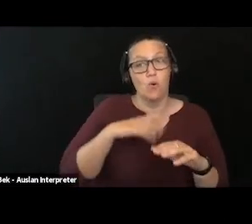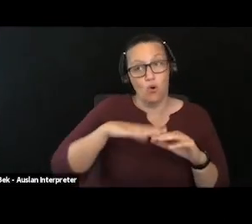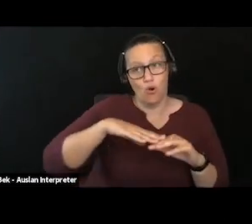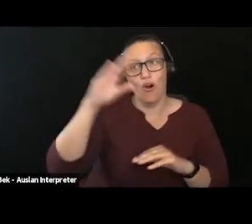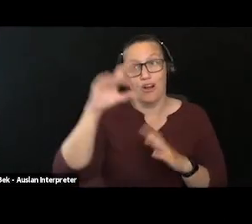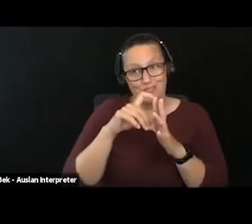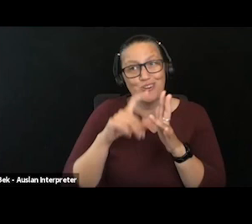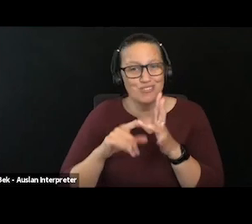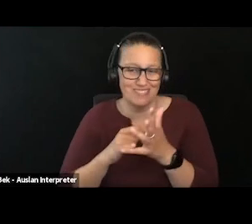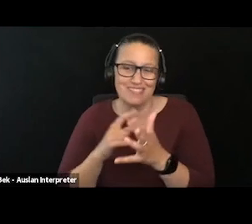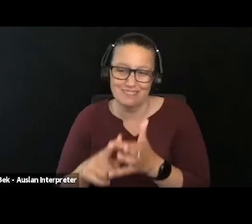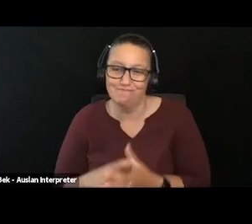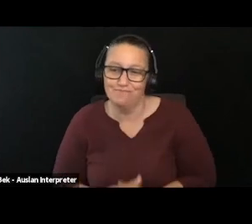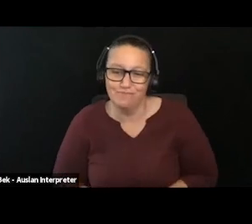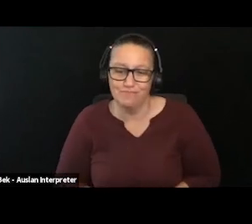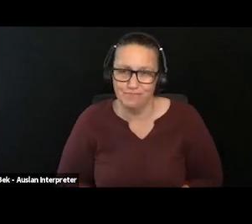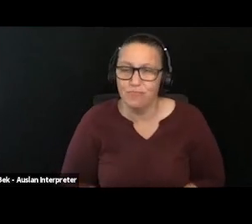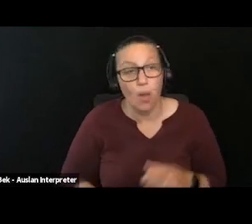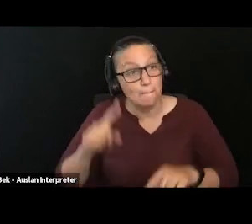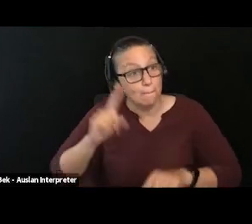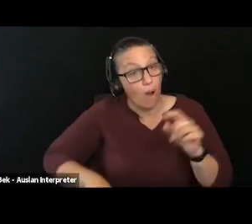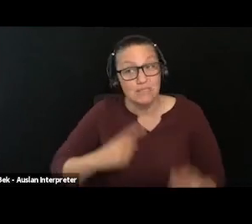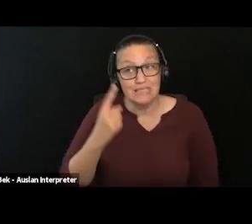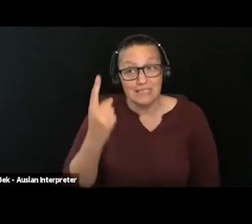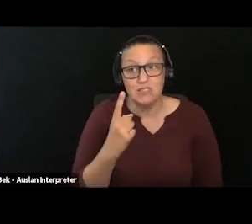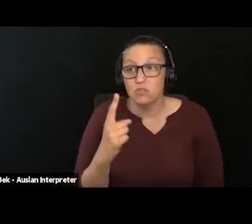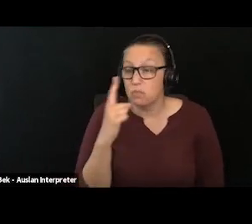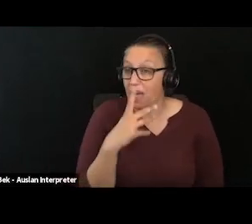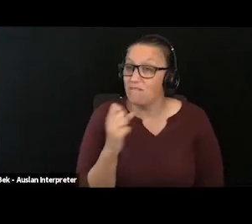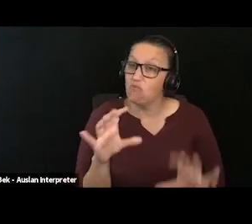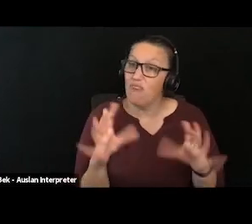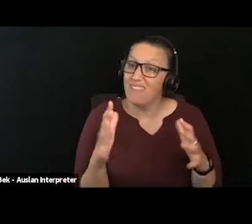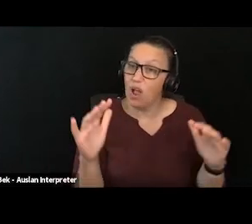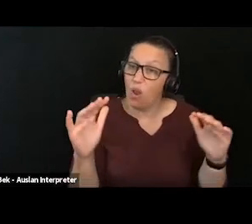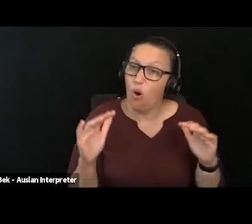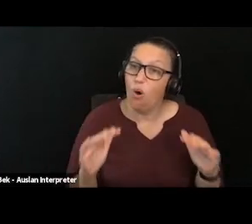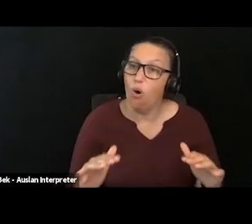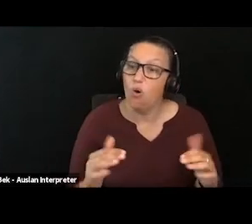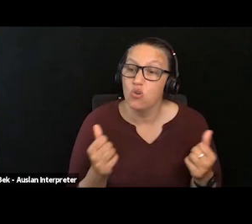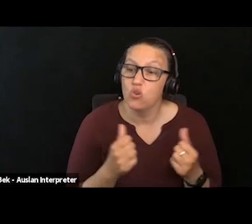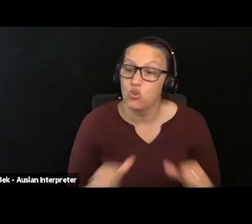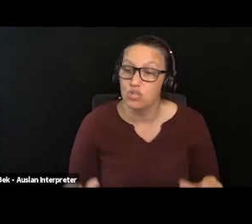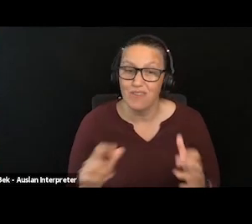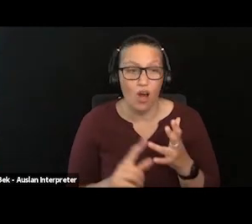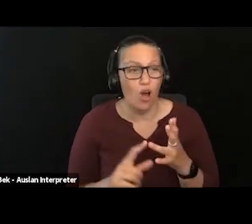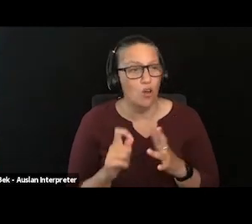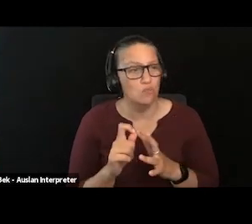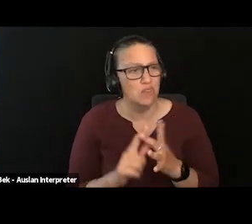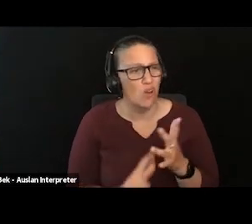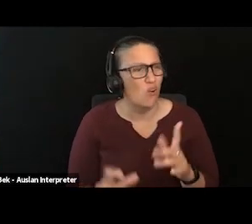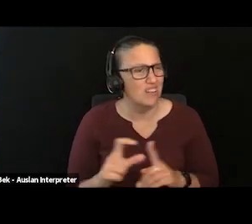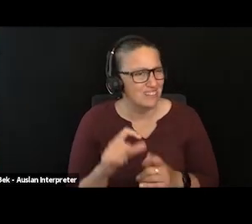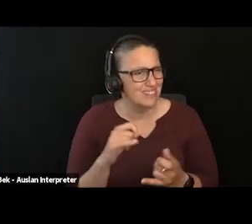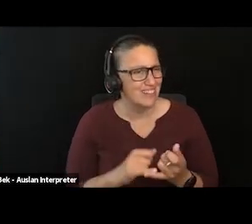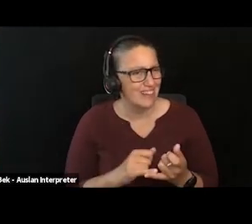So although most individuals had relatively low use of opioids, these findings do show that individuals